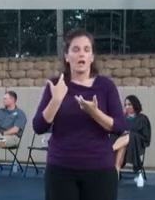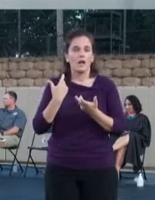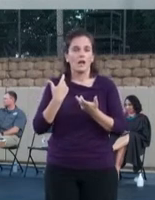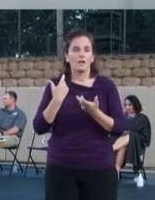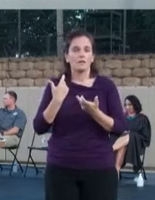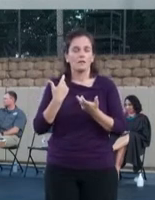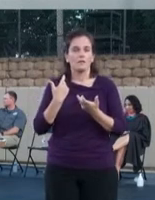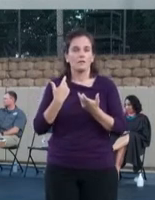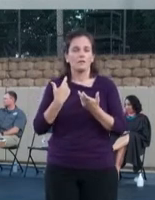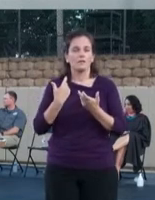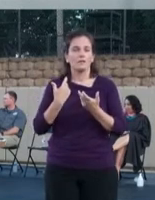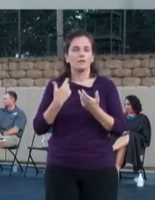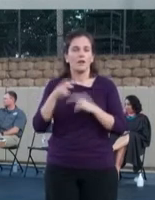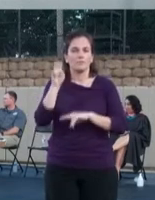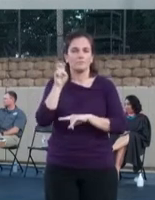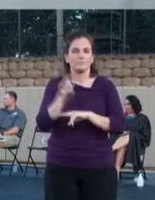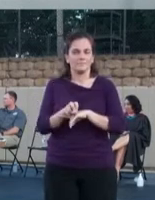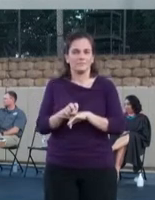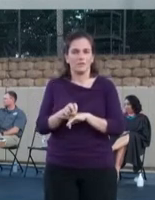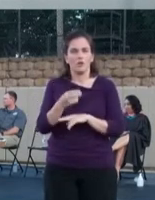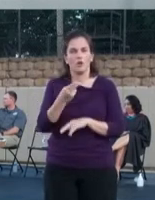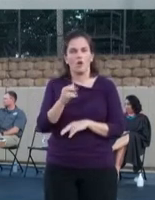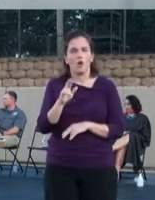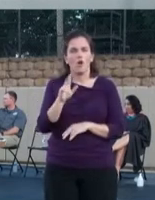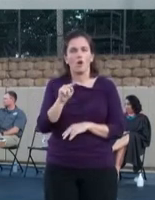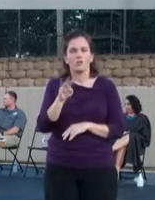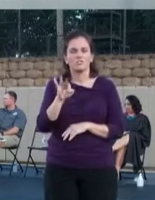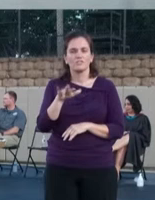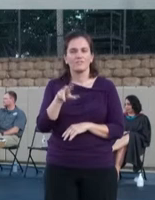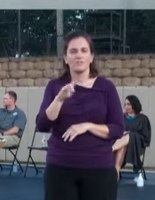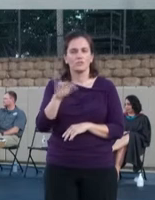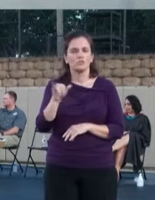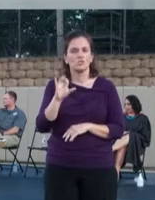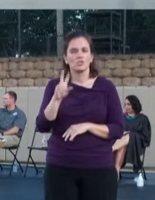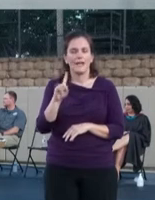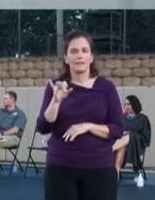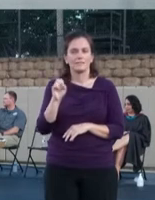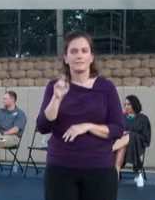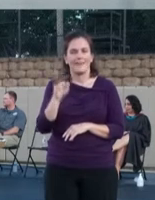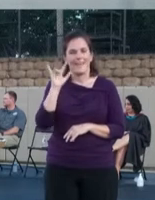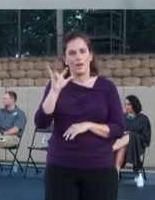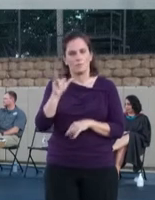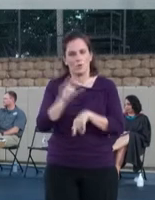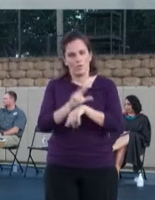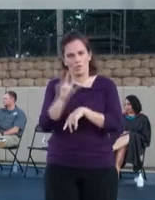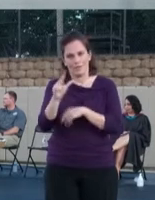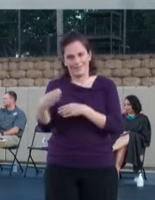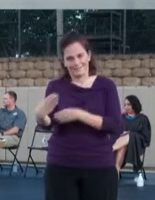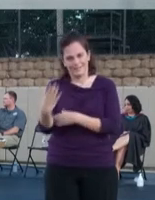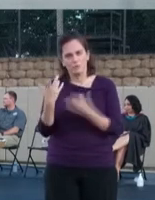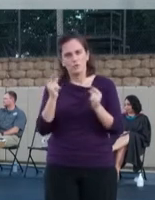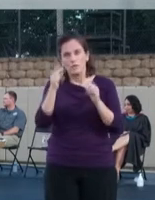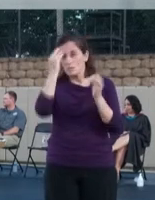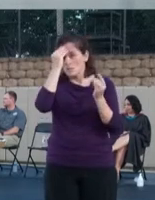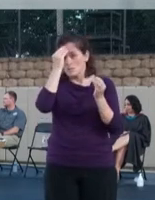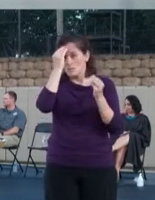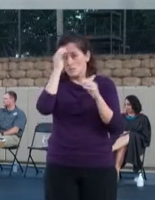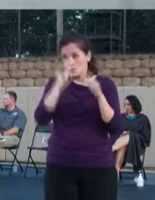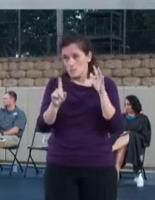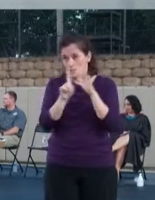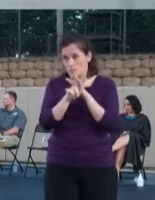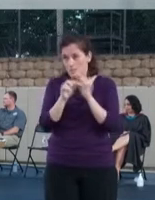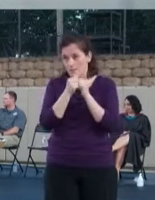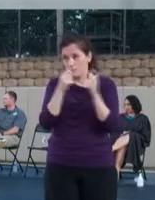Hartsfield-Jackson International Airport at 3 a.m., trying to string together some coherent thoughts for a